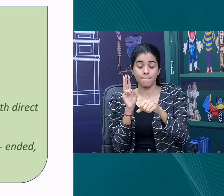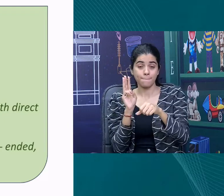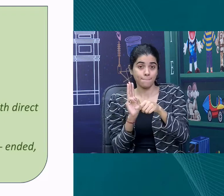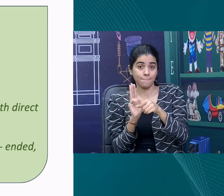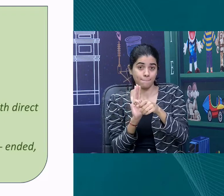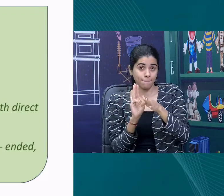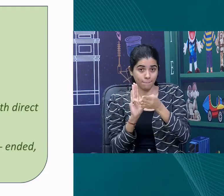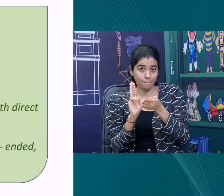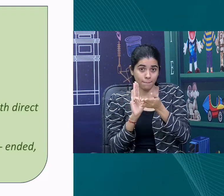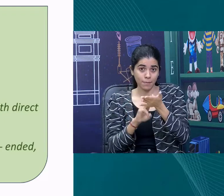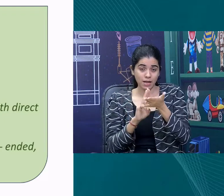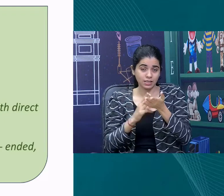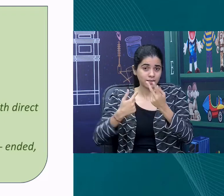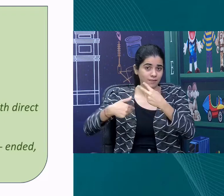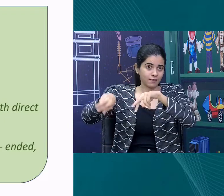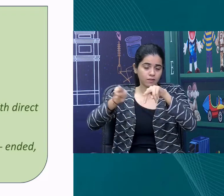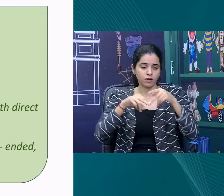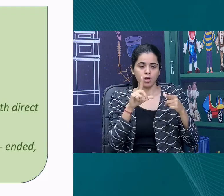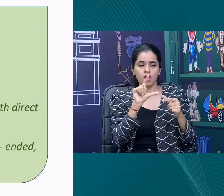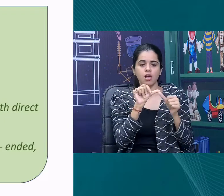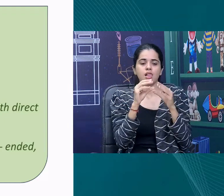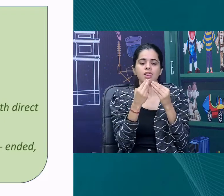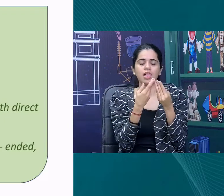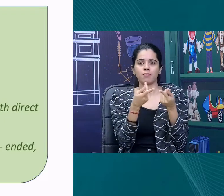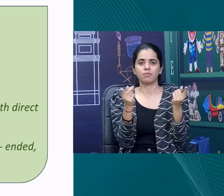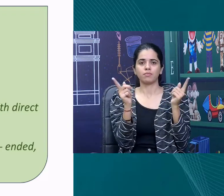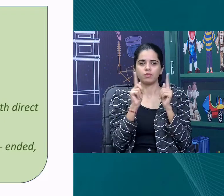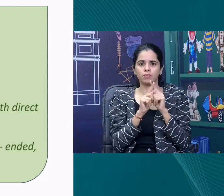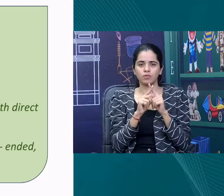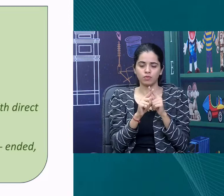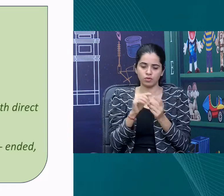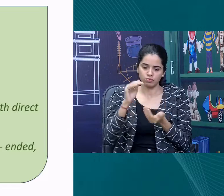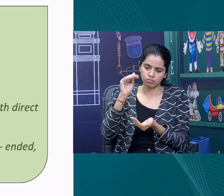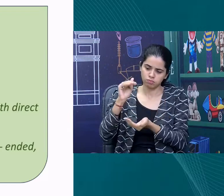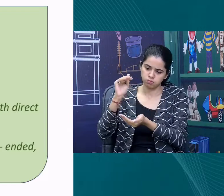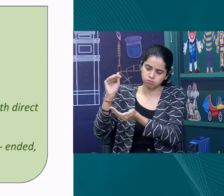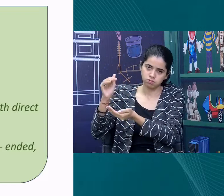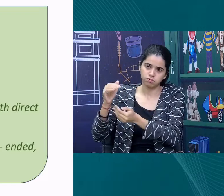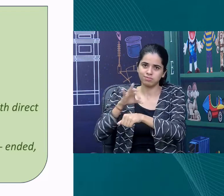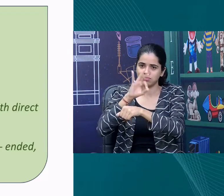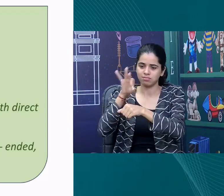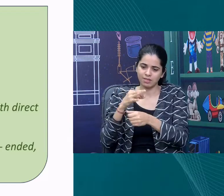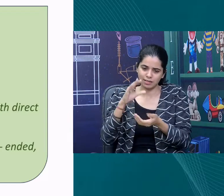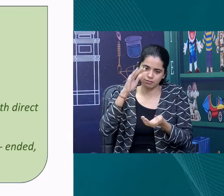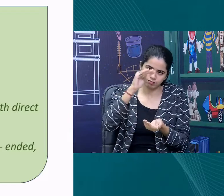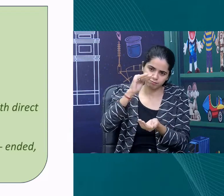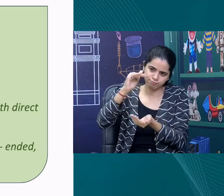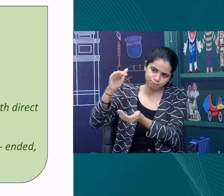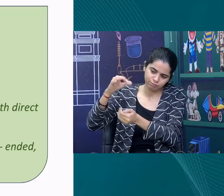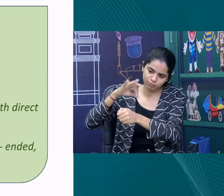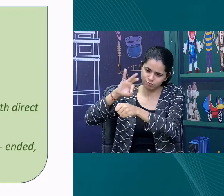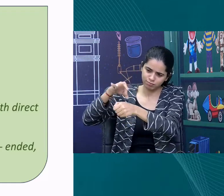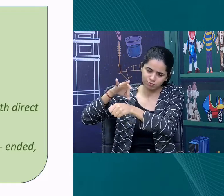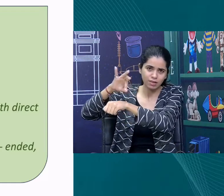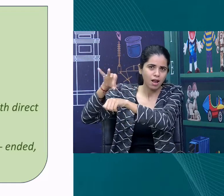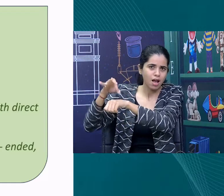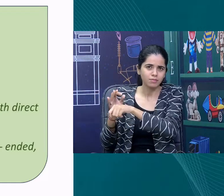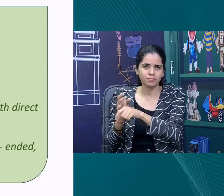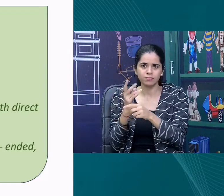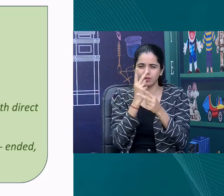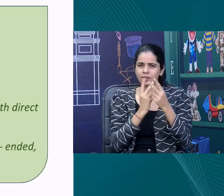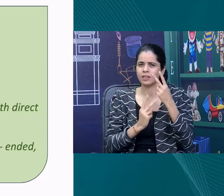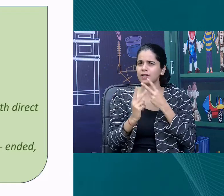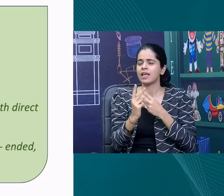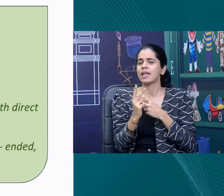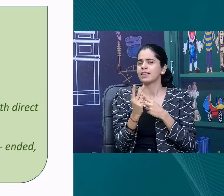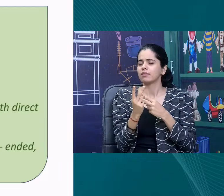took them to the lab. In the lab, there were jars of harmful insects, which are very common, which the children are familiar with. Around